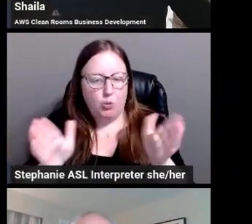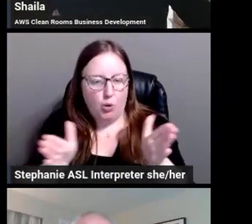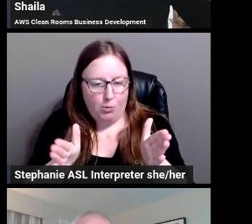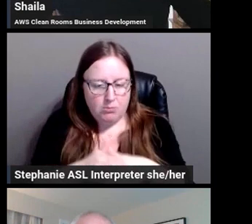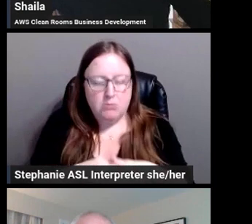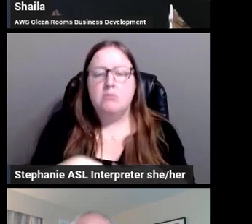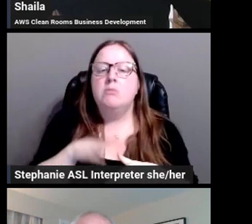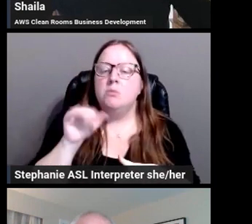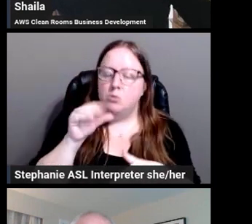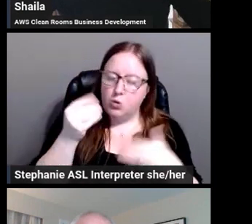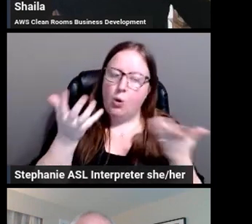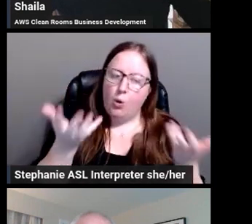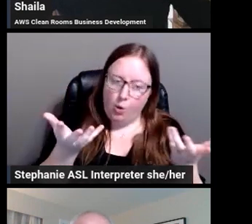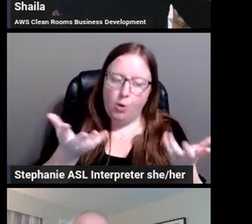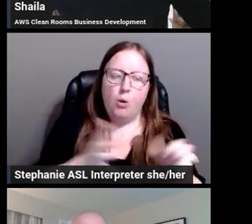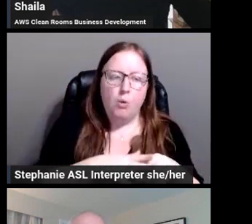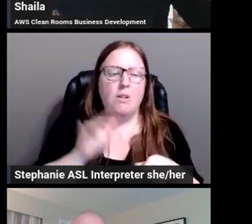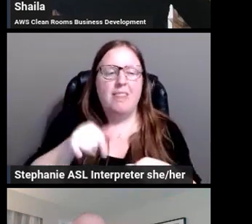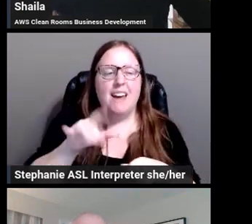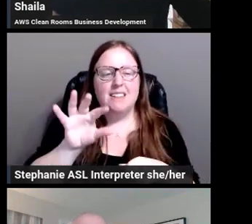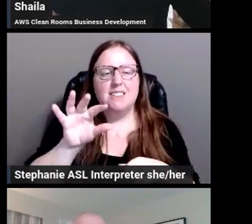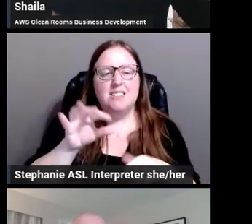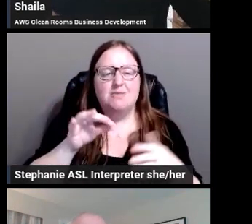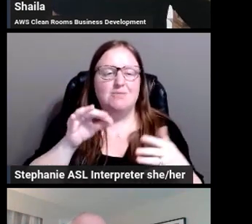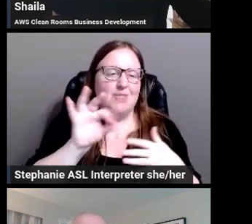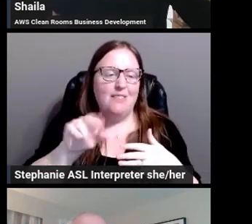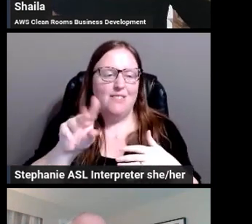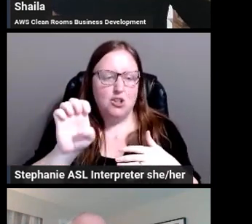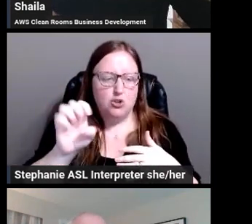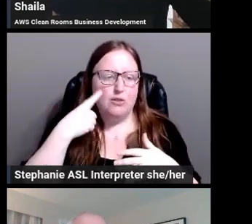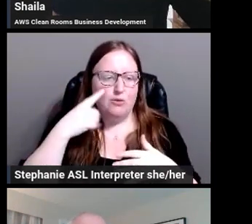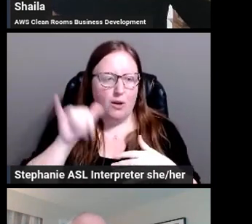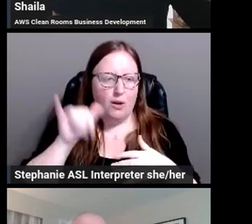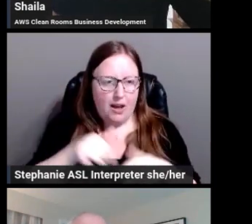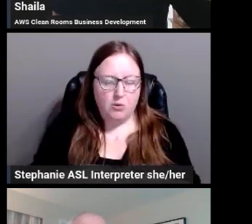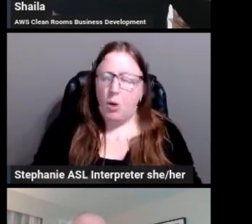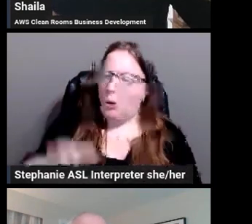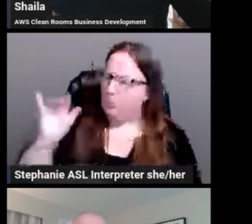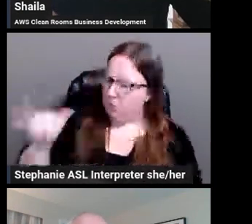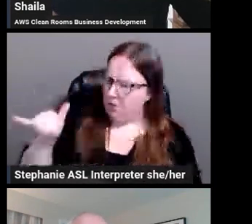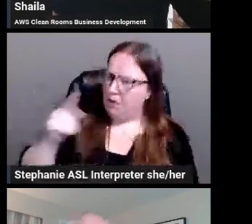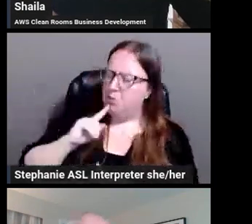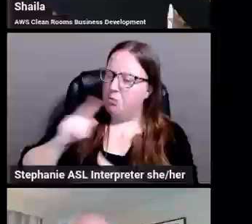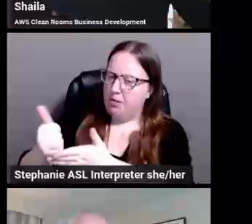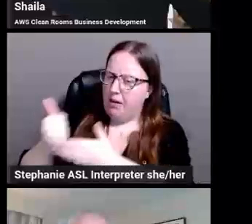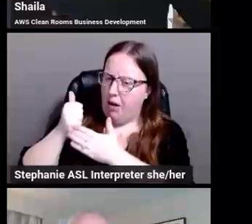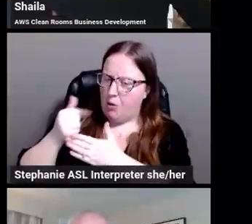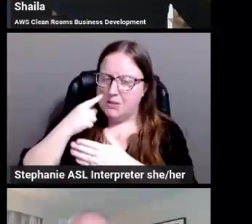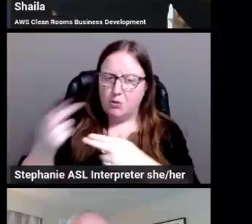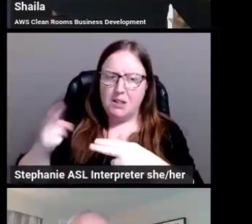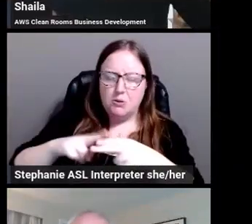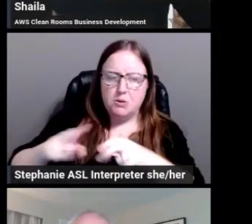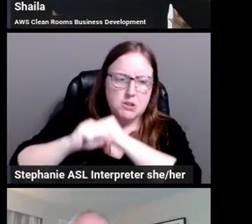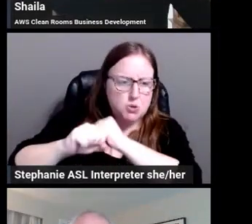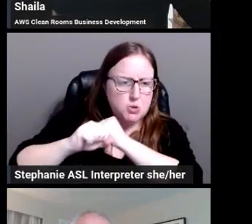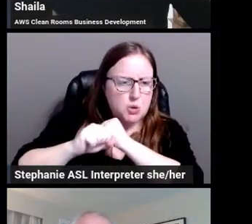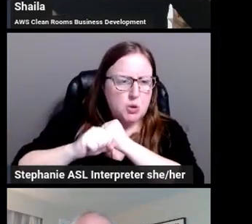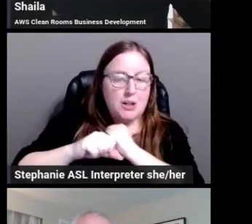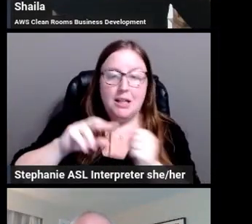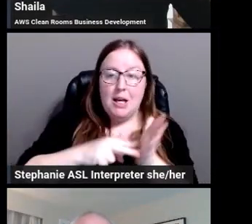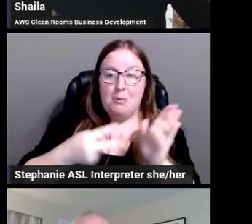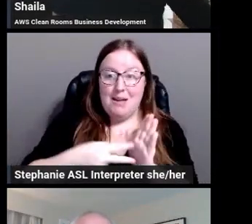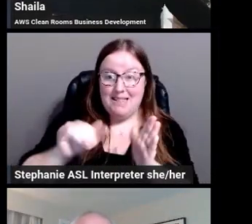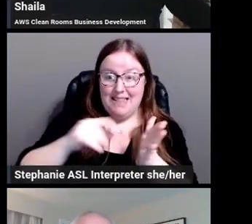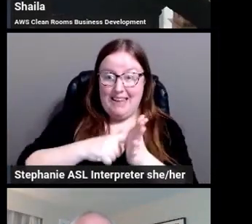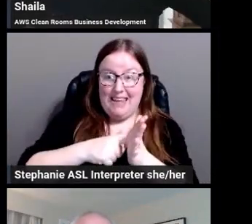that's what our feature does here. It's quite That's exciting. really helpful, especially for increasing security because you're taking this key and then you're throwing